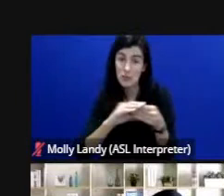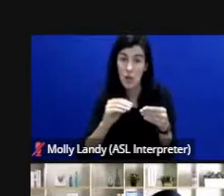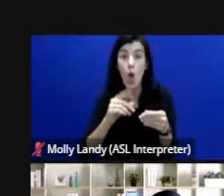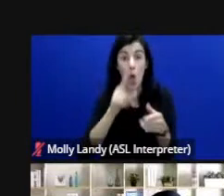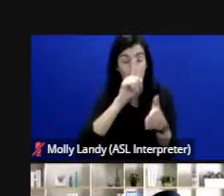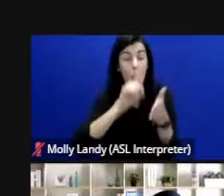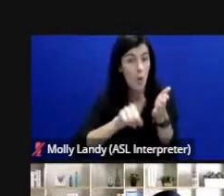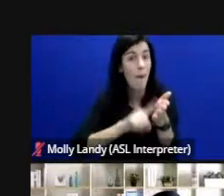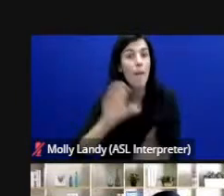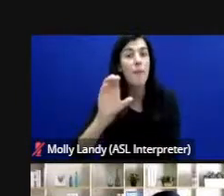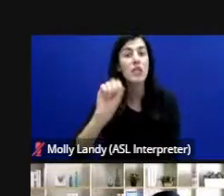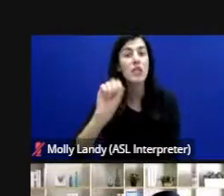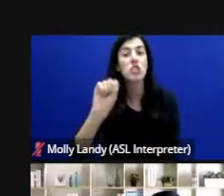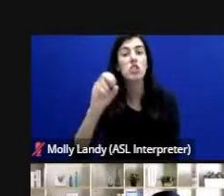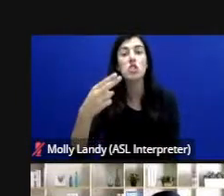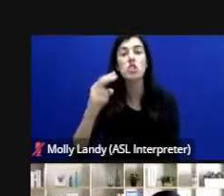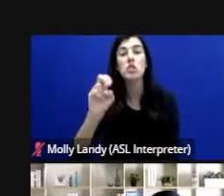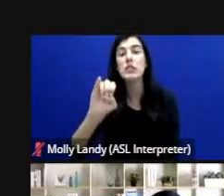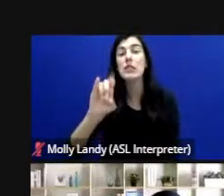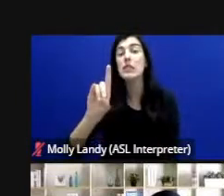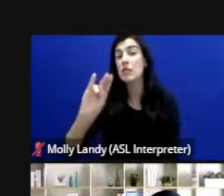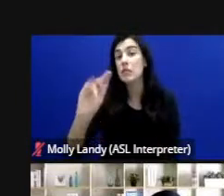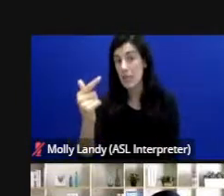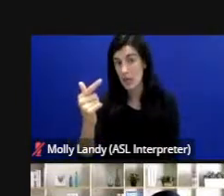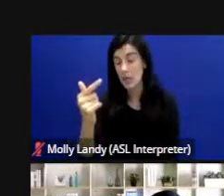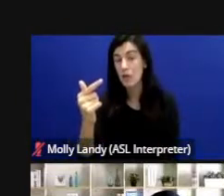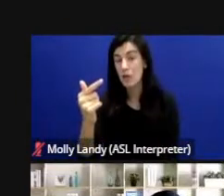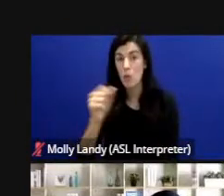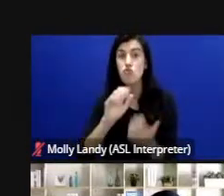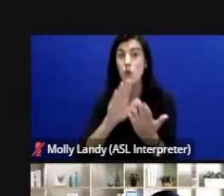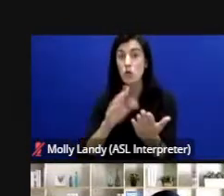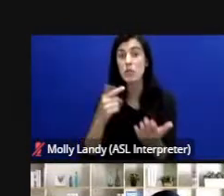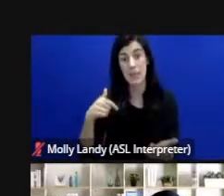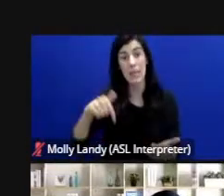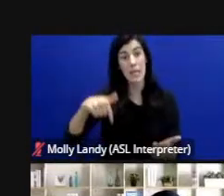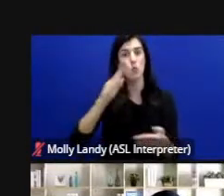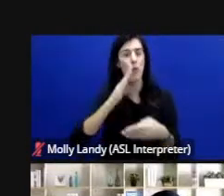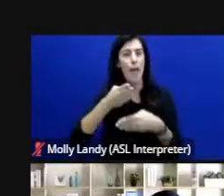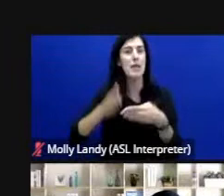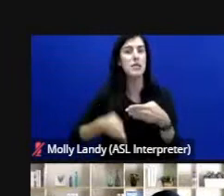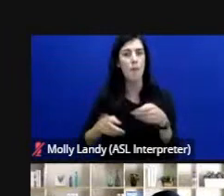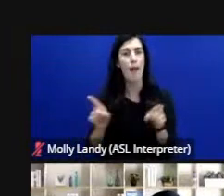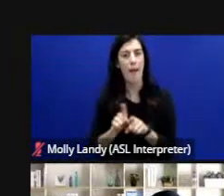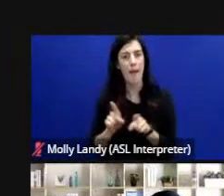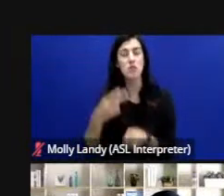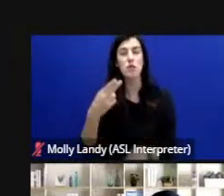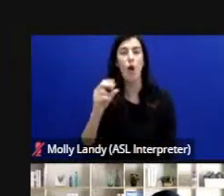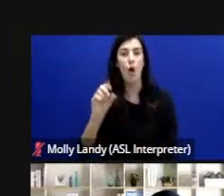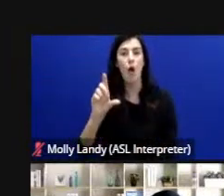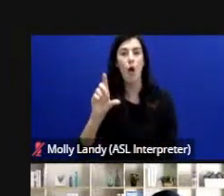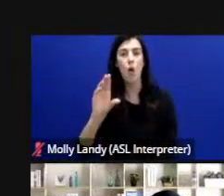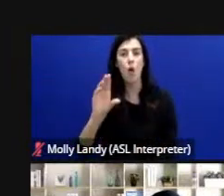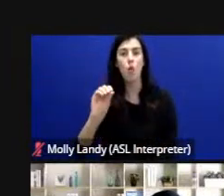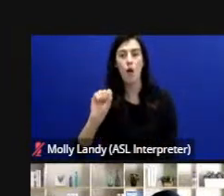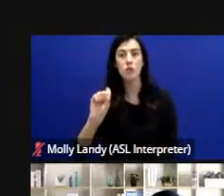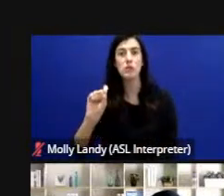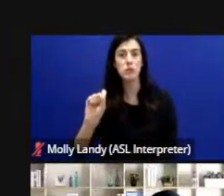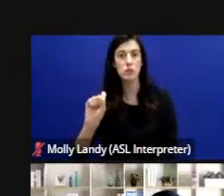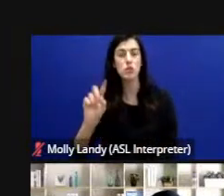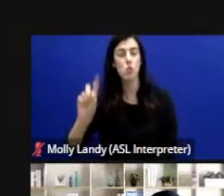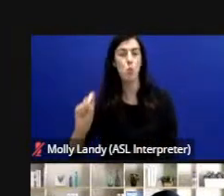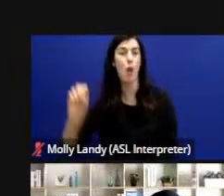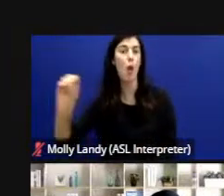doing, because we are going to be ending up like the Holocaust 2.0. Thank you for your time. And I really hope that you guys make the